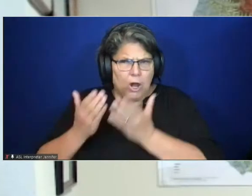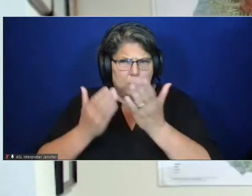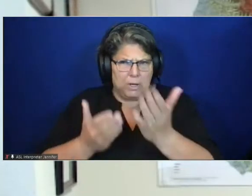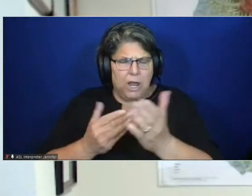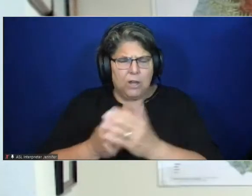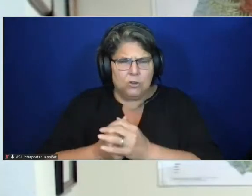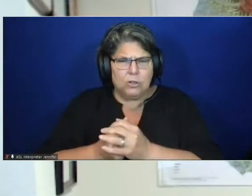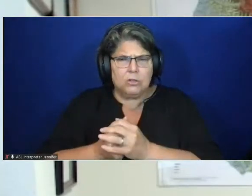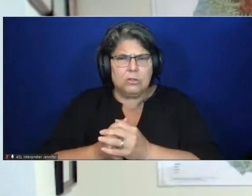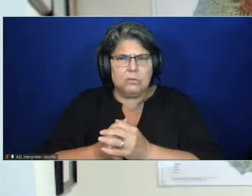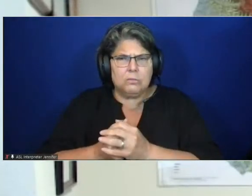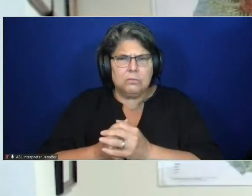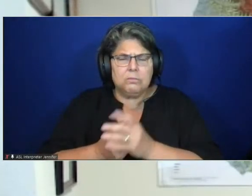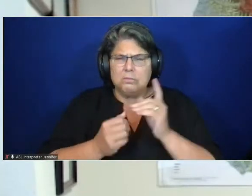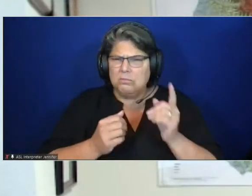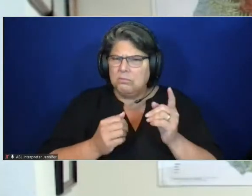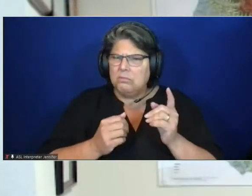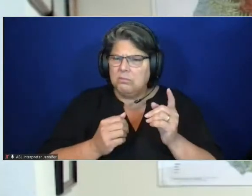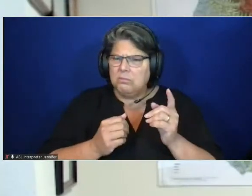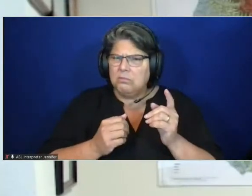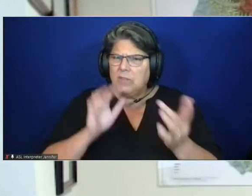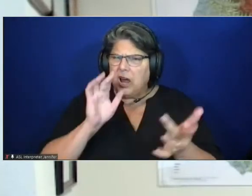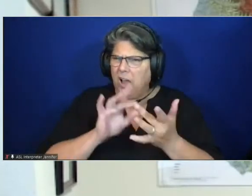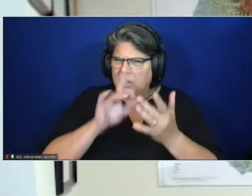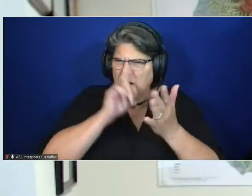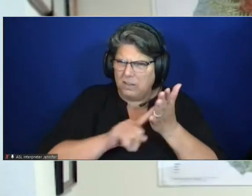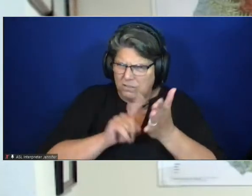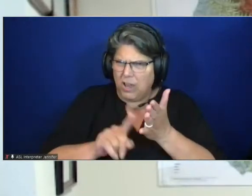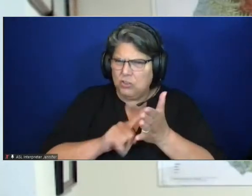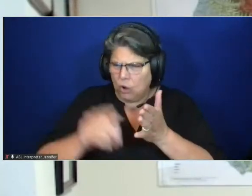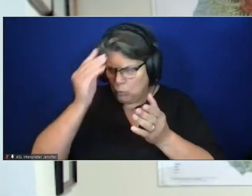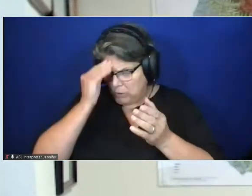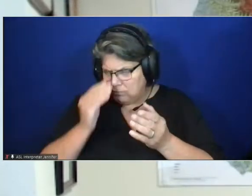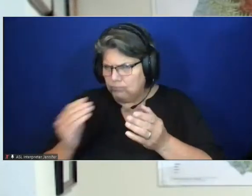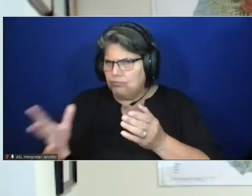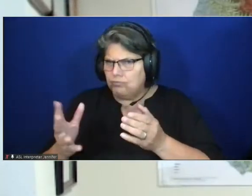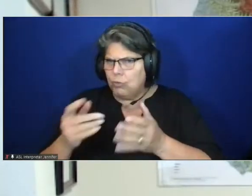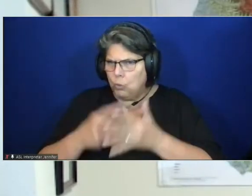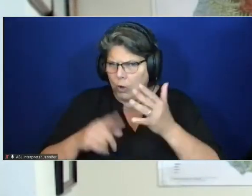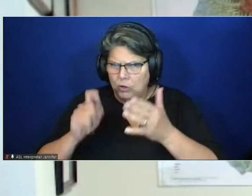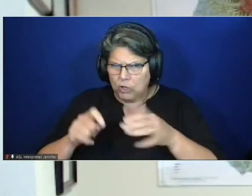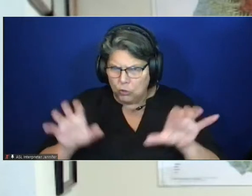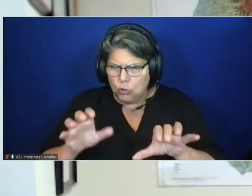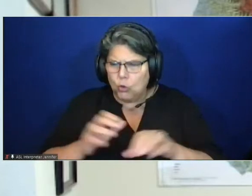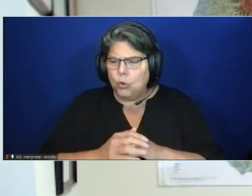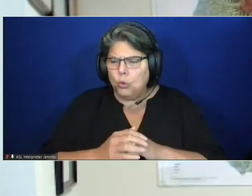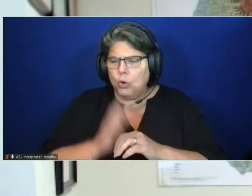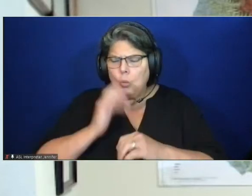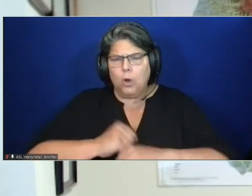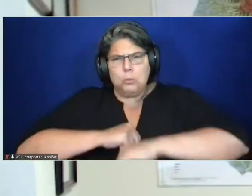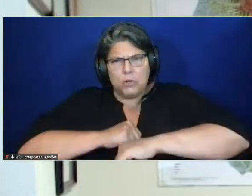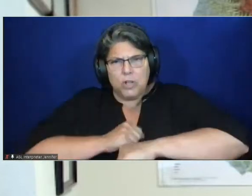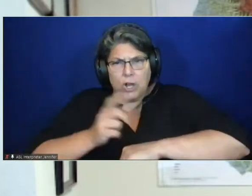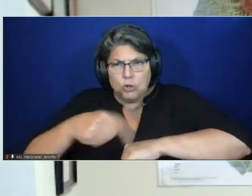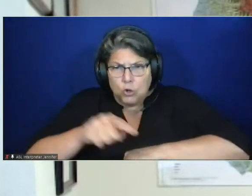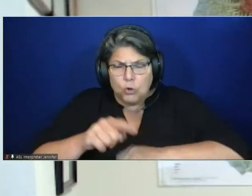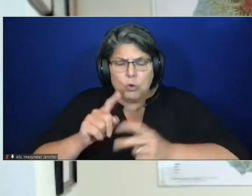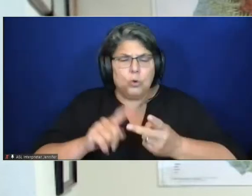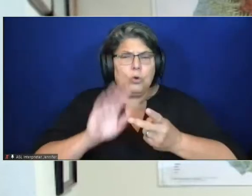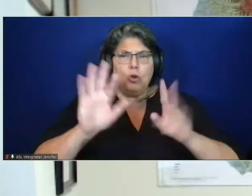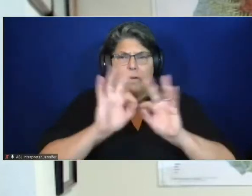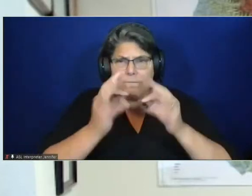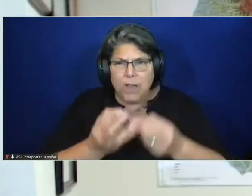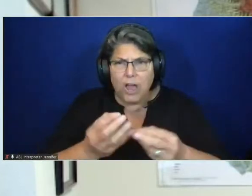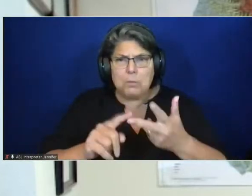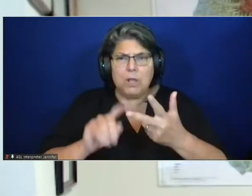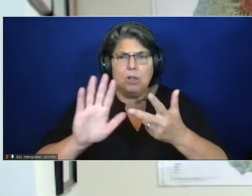which will be given to you by the contact investigation, contact tracing team. This will protect you and your family and community, and there may